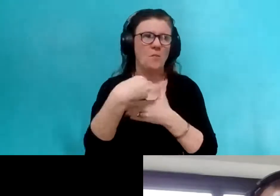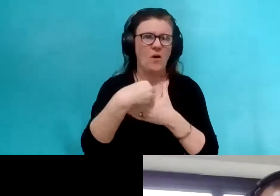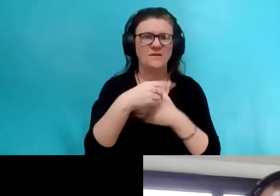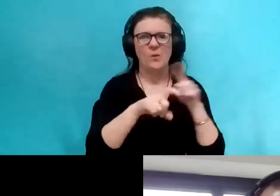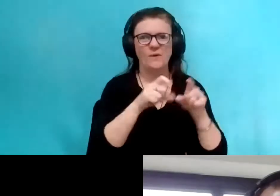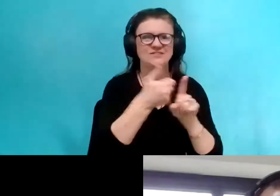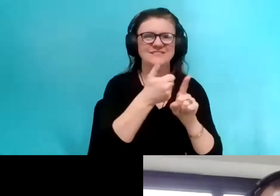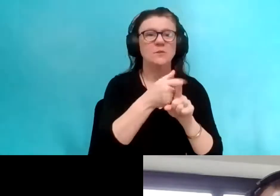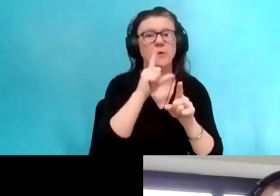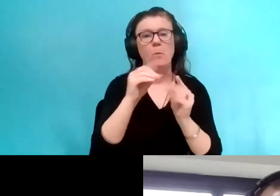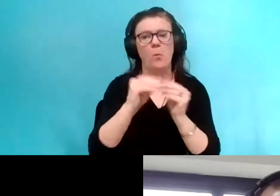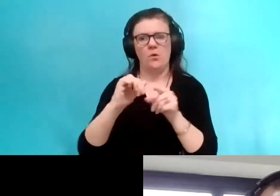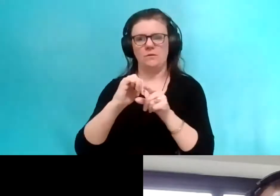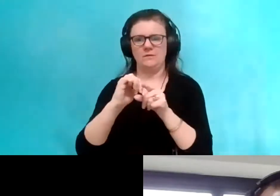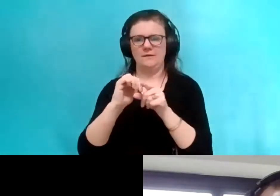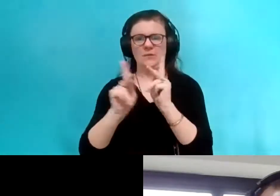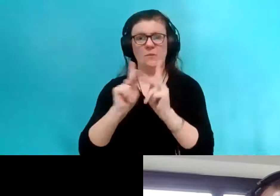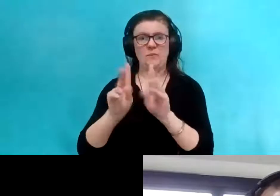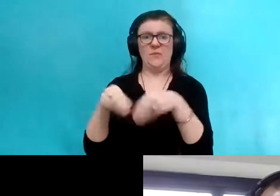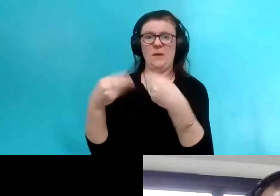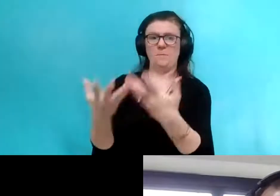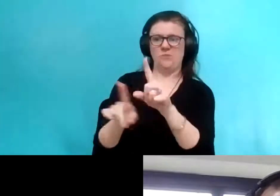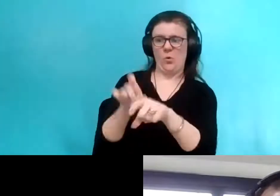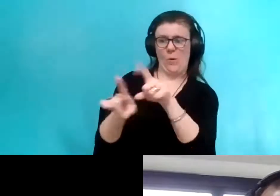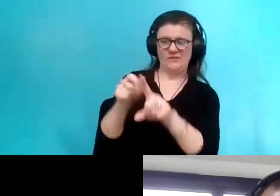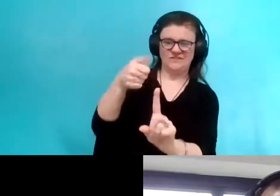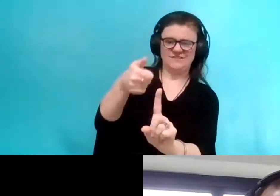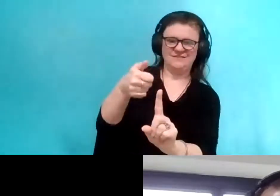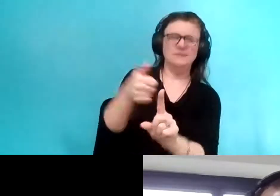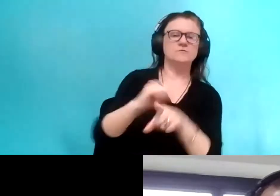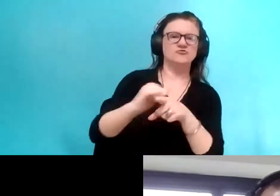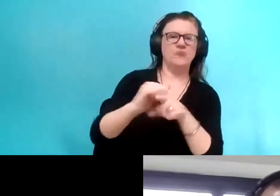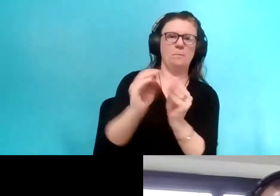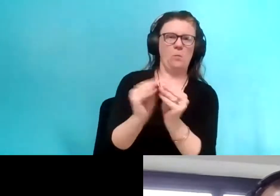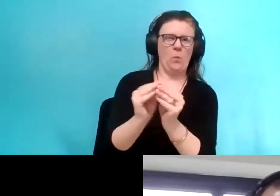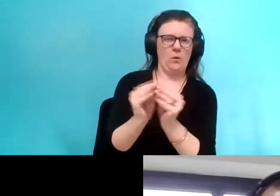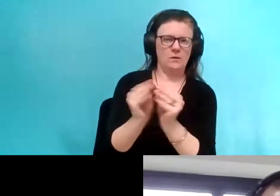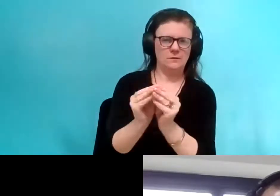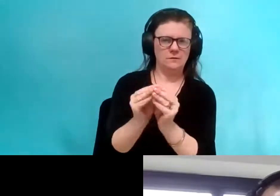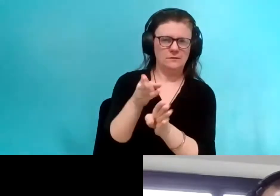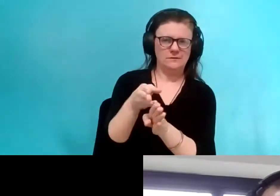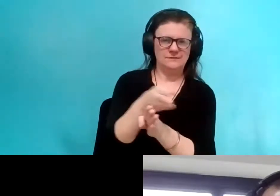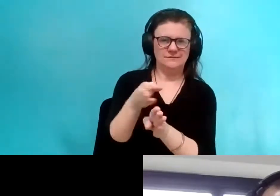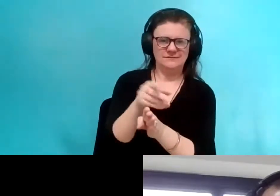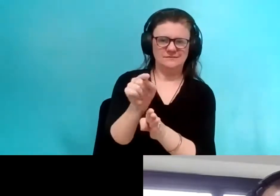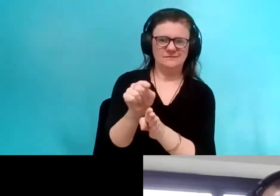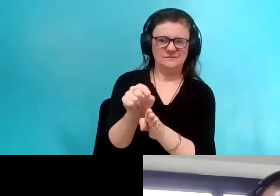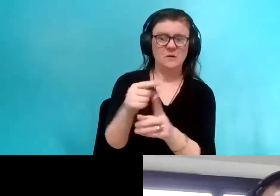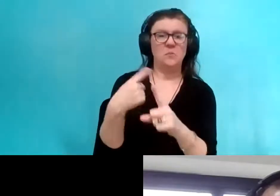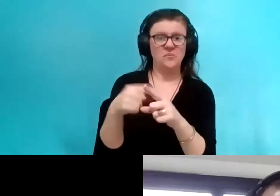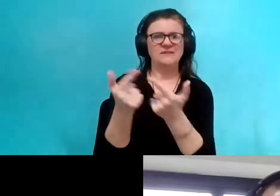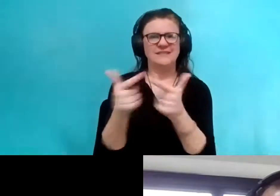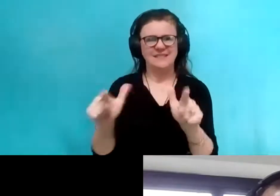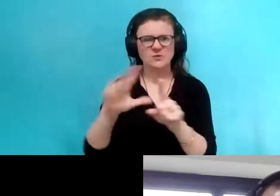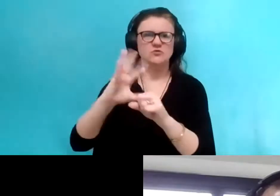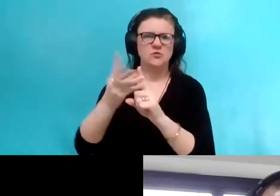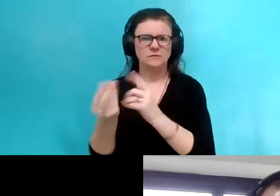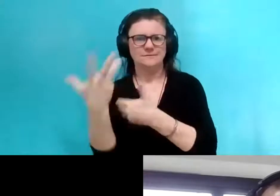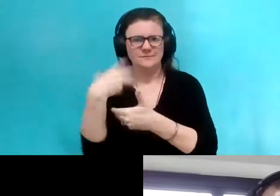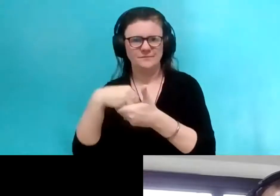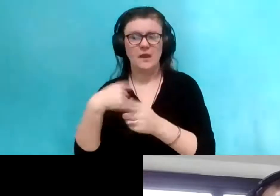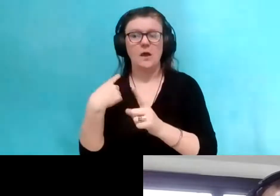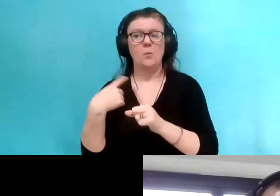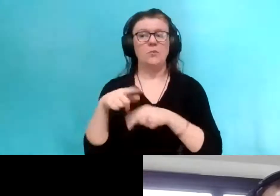or HMIS or something like that. But before that, the first step should be to pre-test it